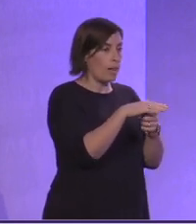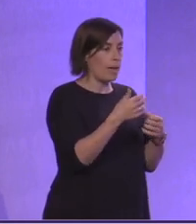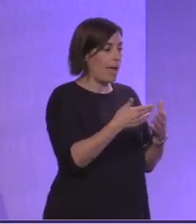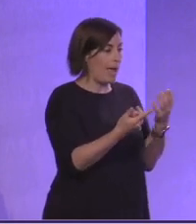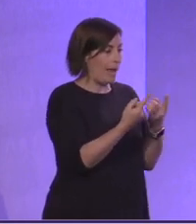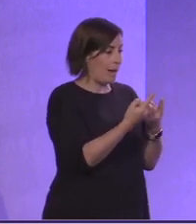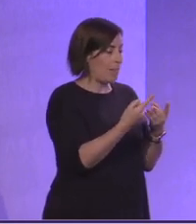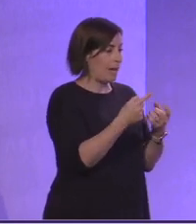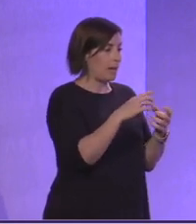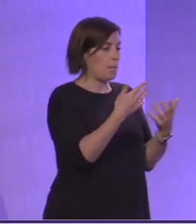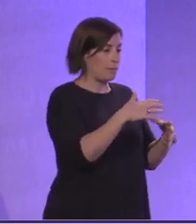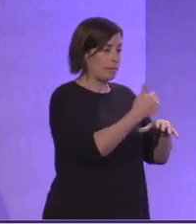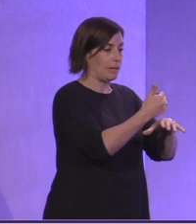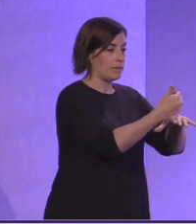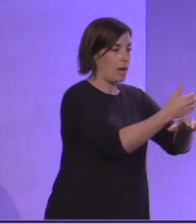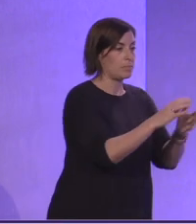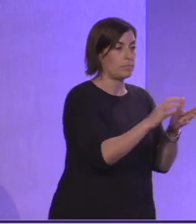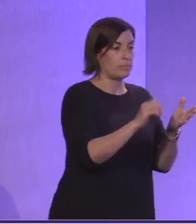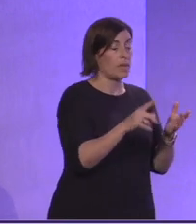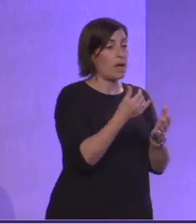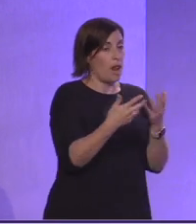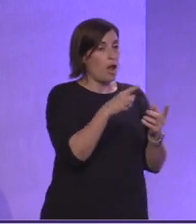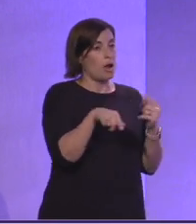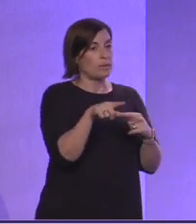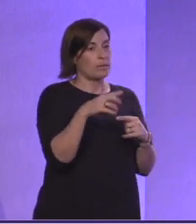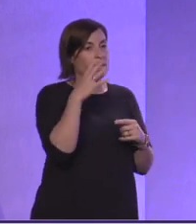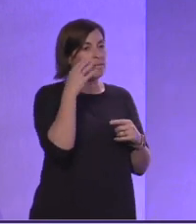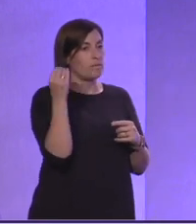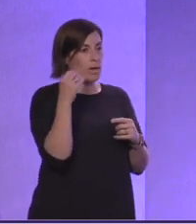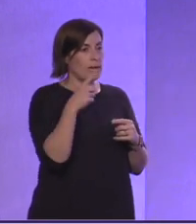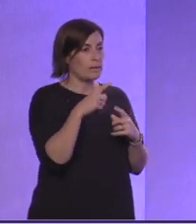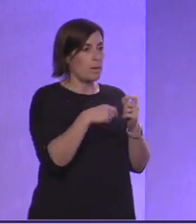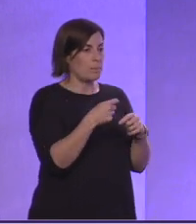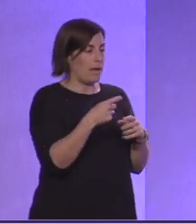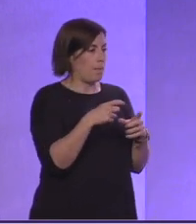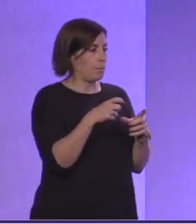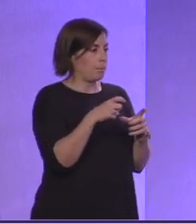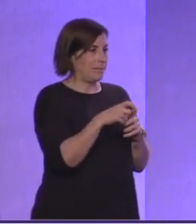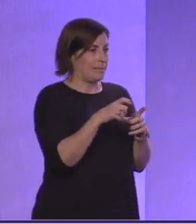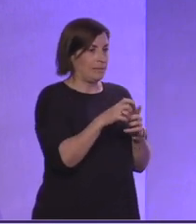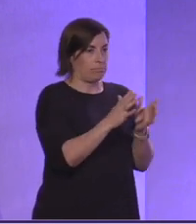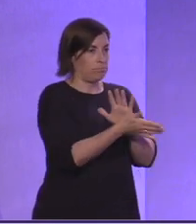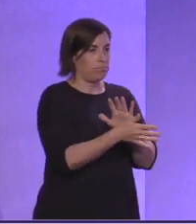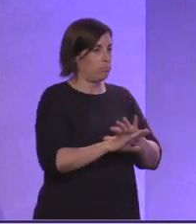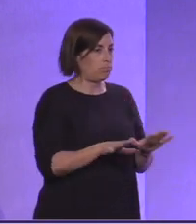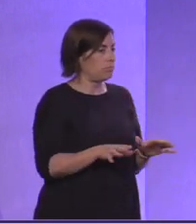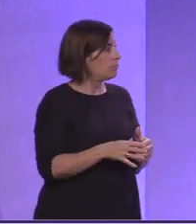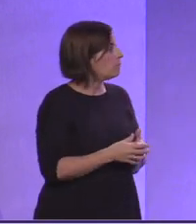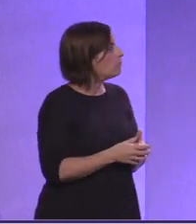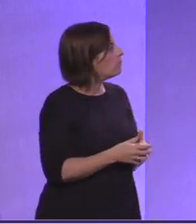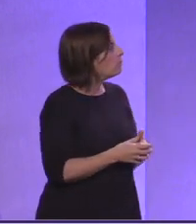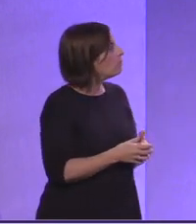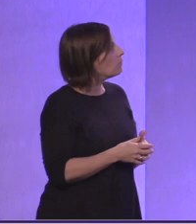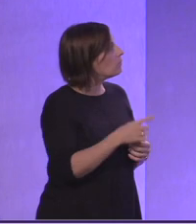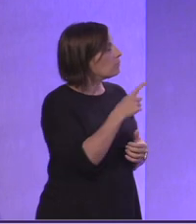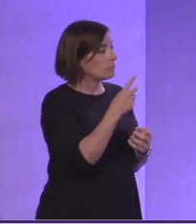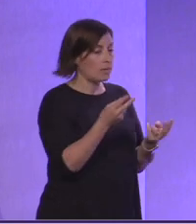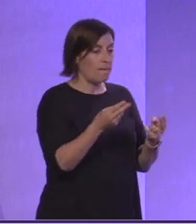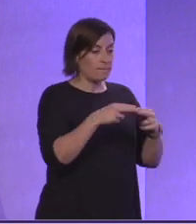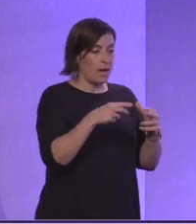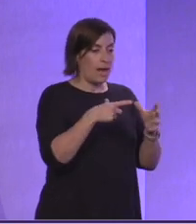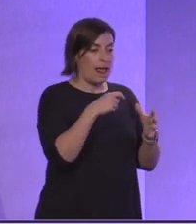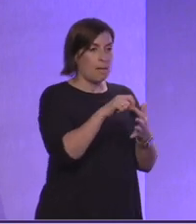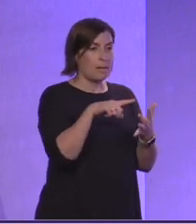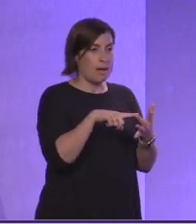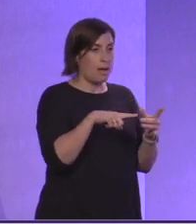we clean that up as well. A lot of people forget to do that, end up with a terrible disk space situation. This is the final API. I start by doing a